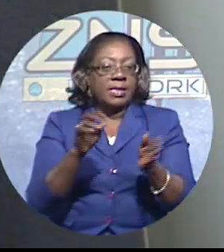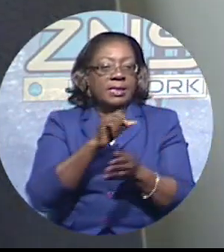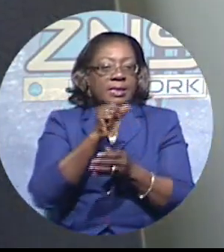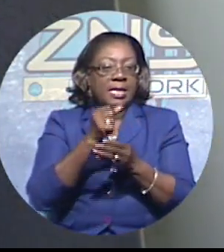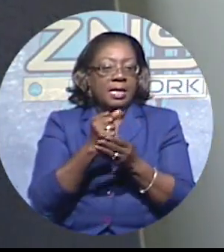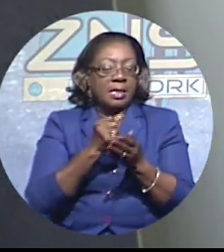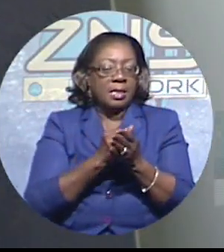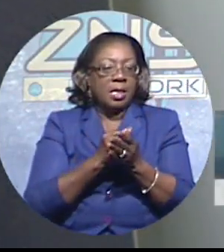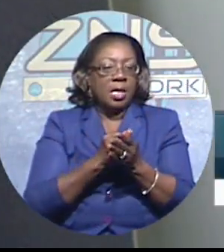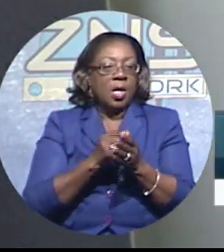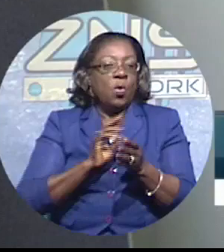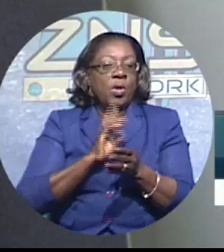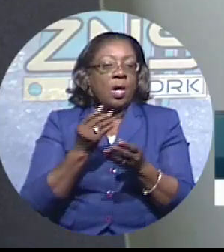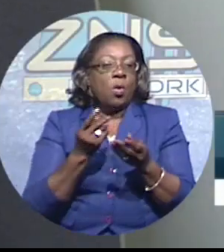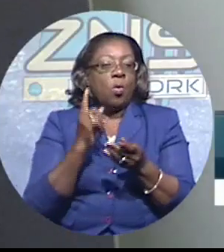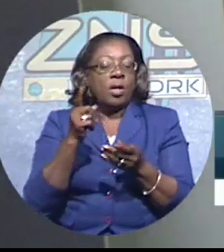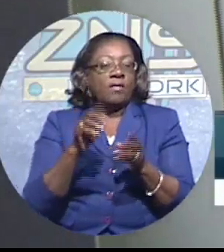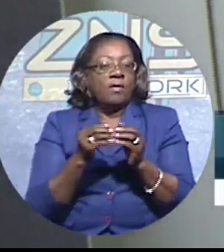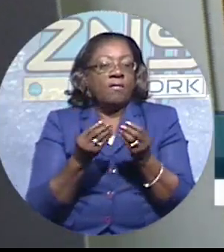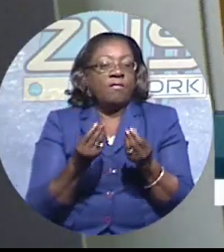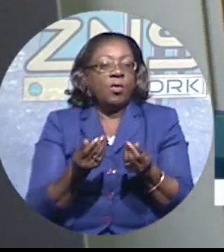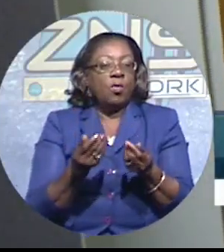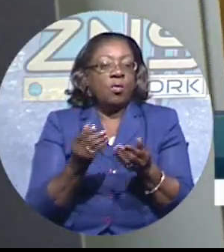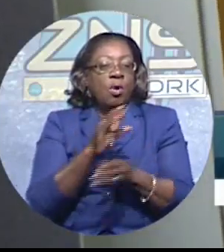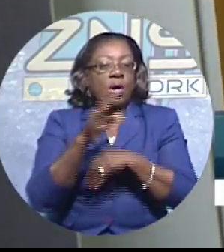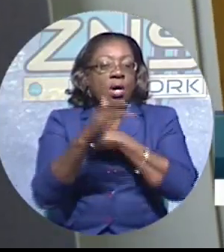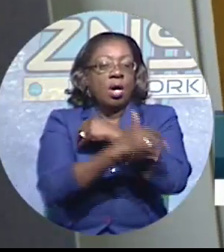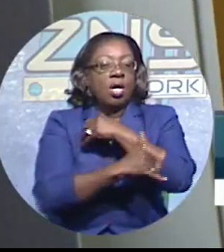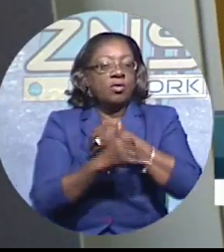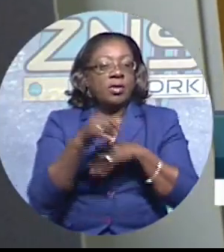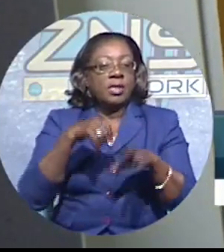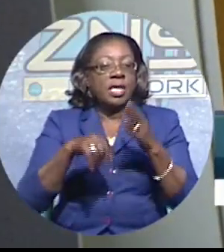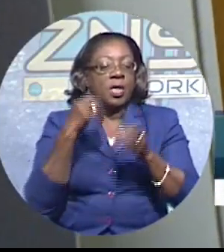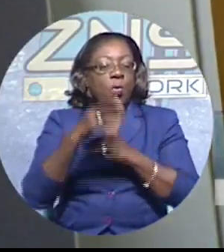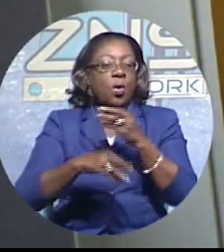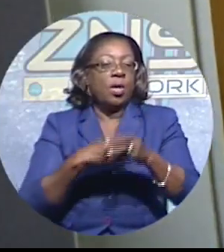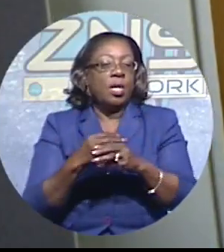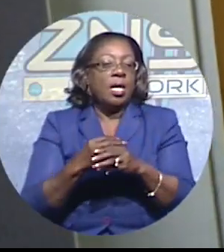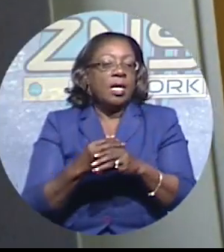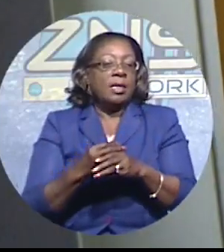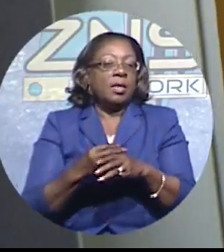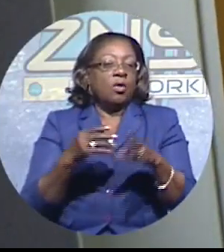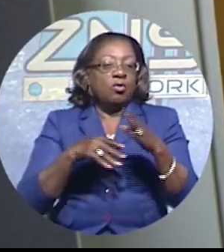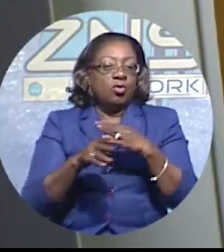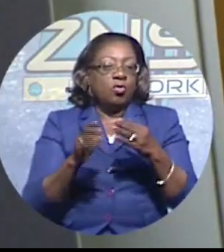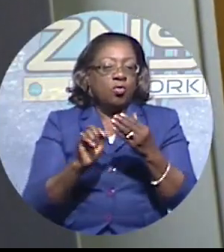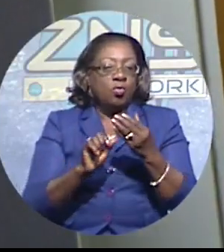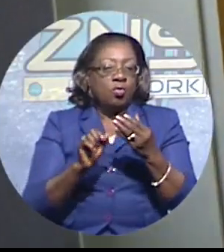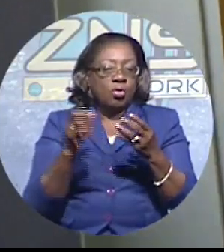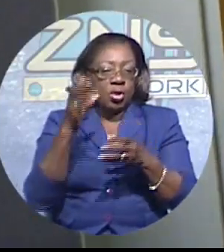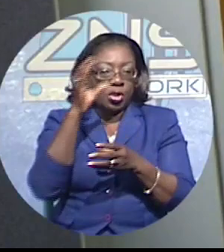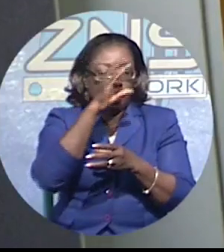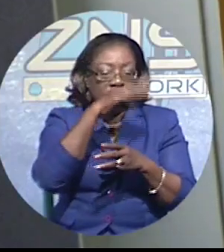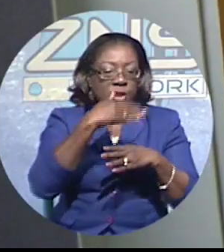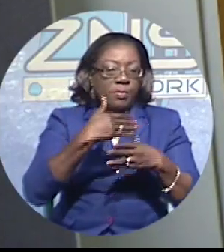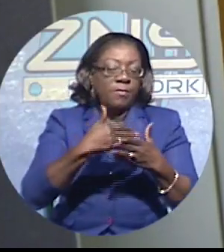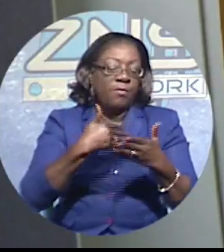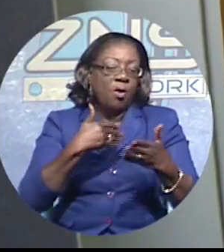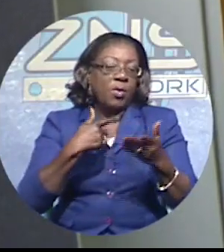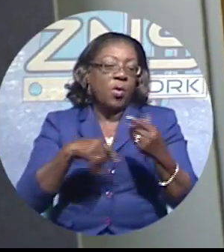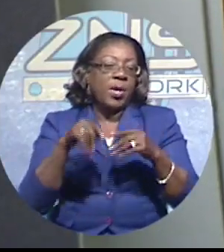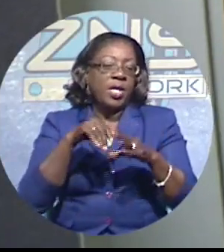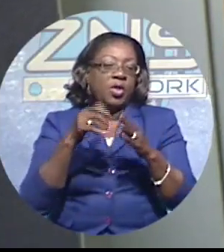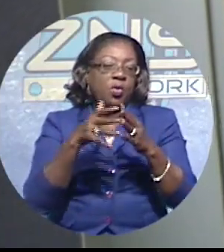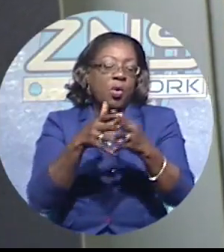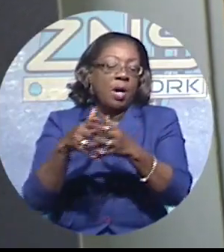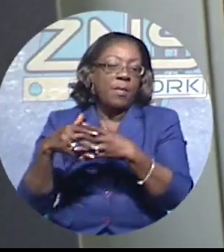few countries in the world that has a pre-clearance agreement with the United States. Part of that pre-clearance arrangement, first of all, it's a huge boon